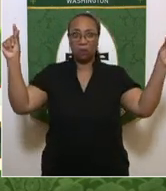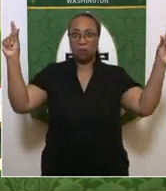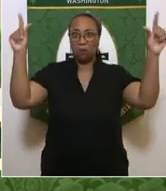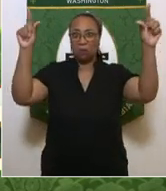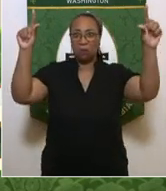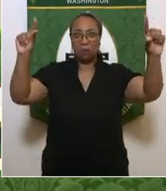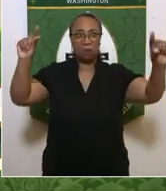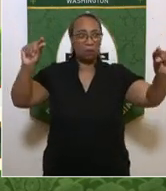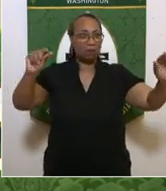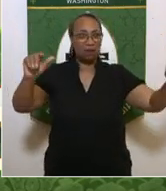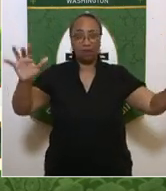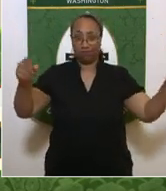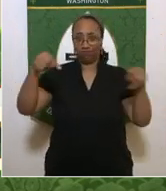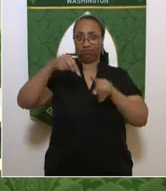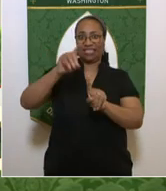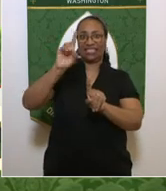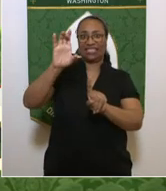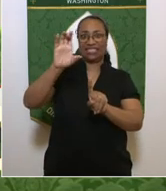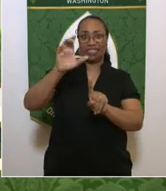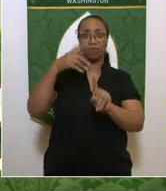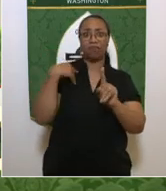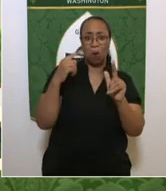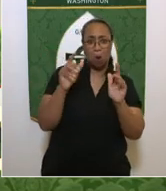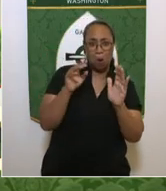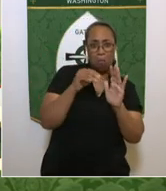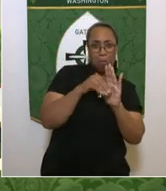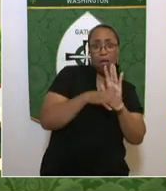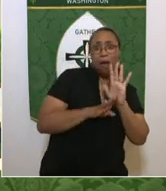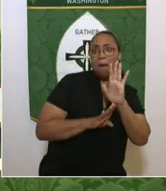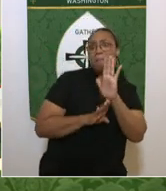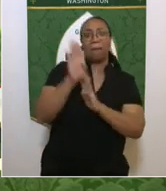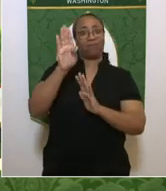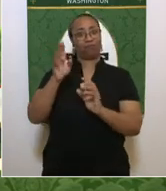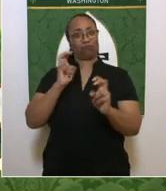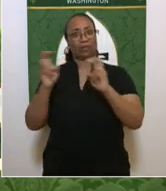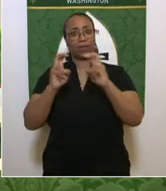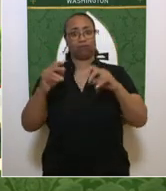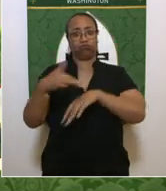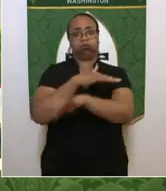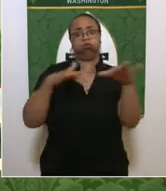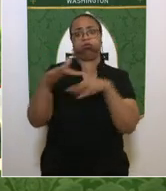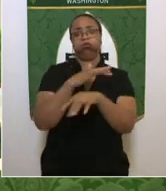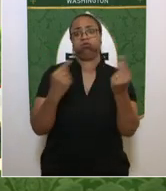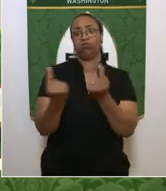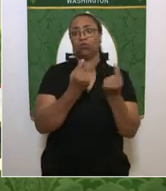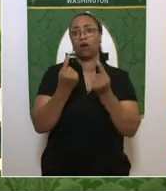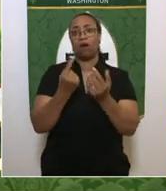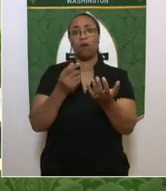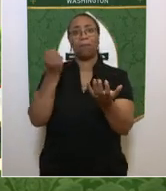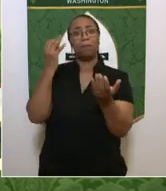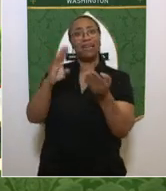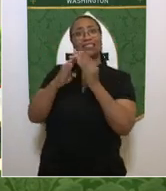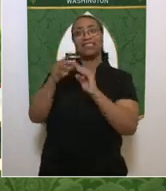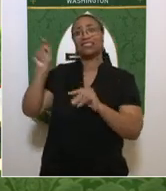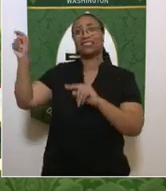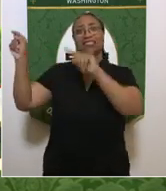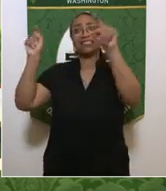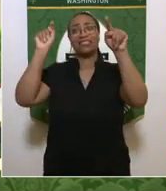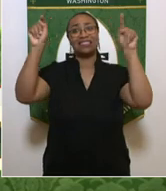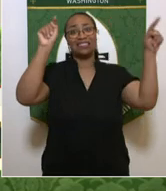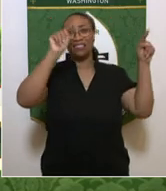lot of places people won't visit. We have had last year more visitors to the District